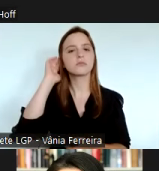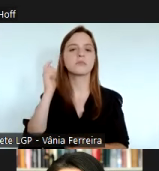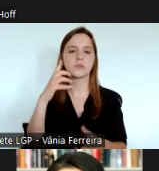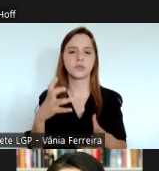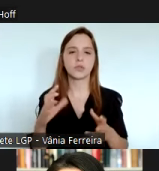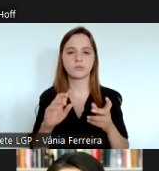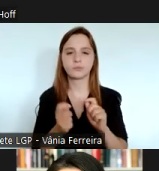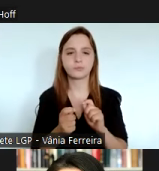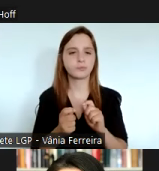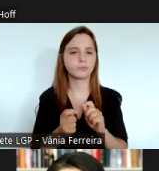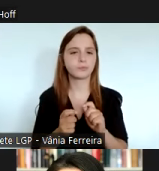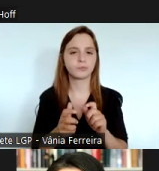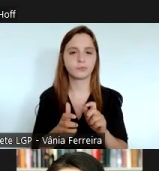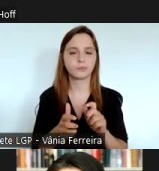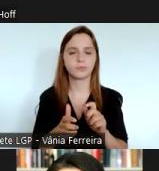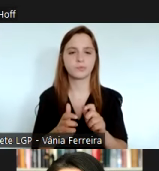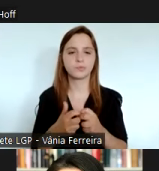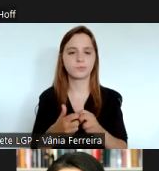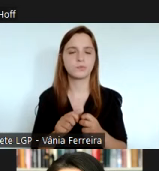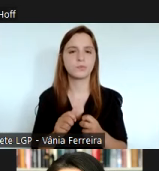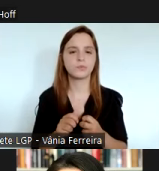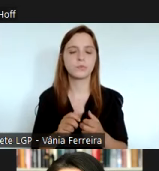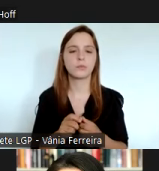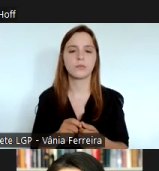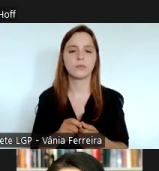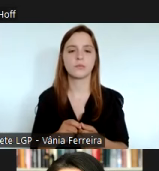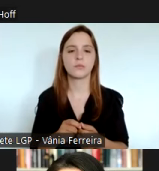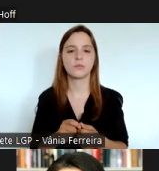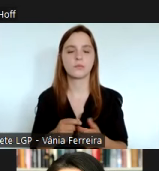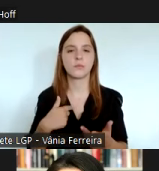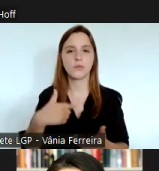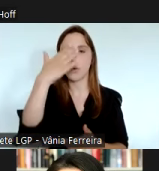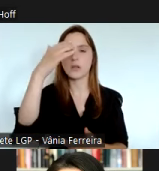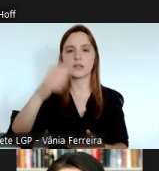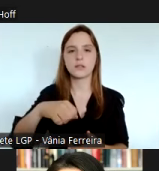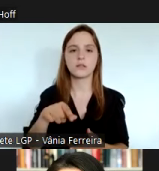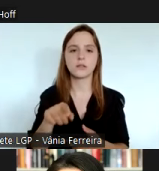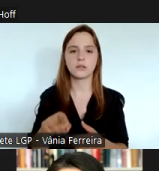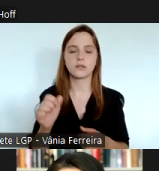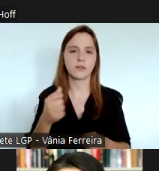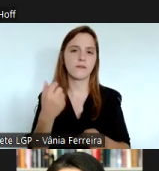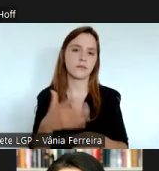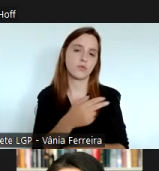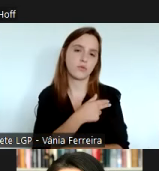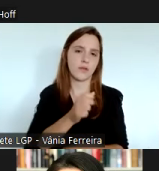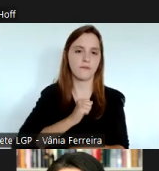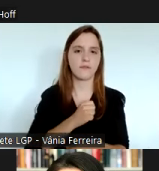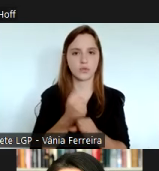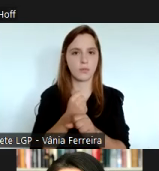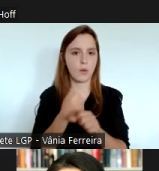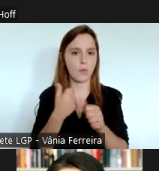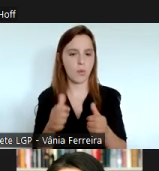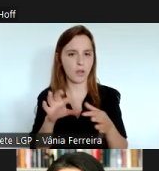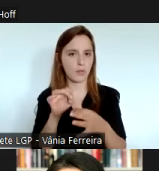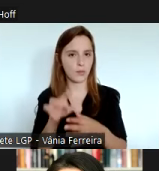that there's literally thousands of us. But I do think the LMU does a really good job in this.